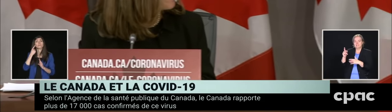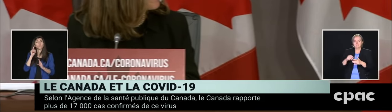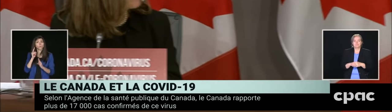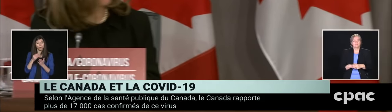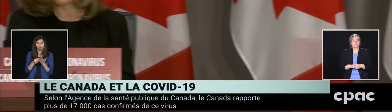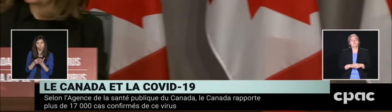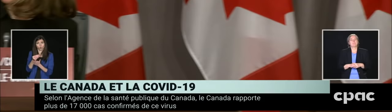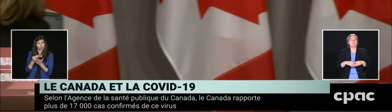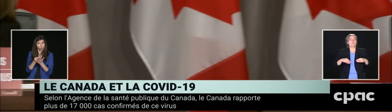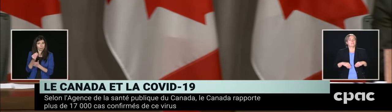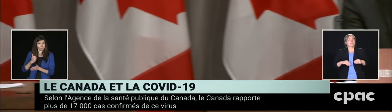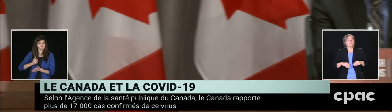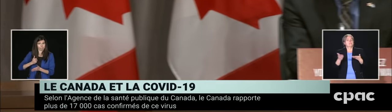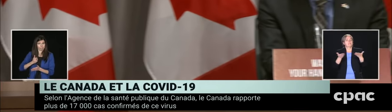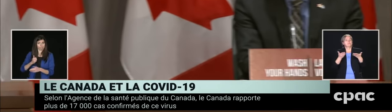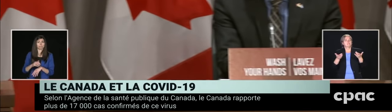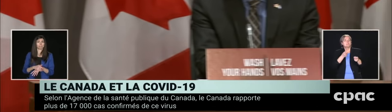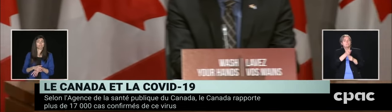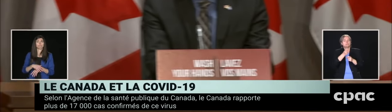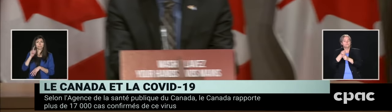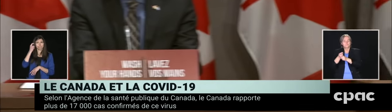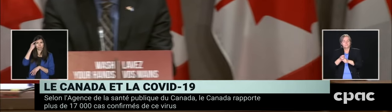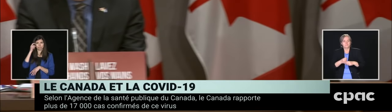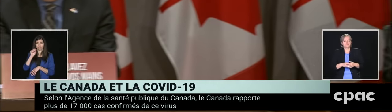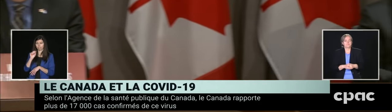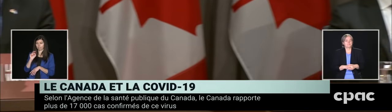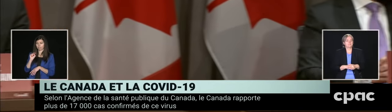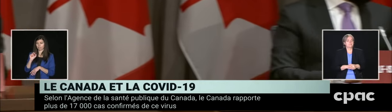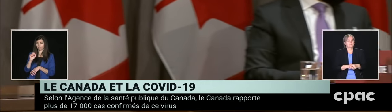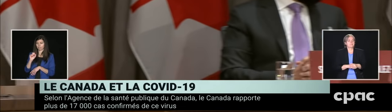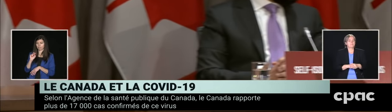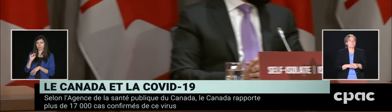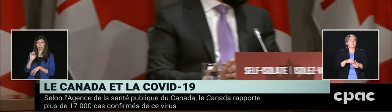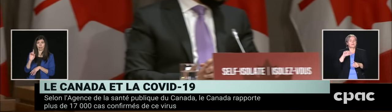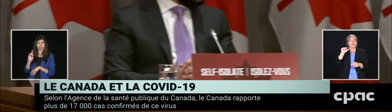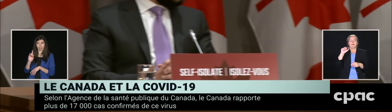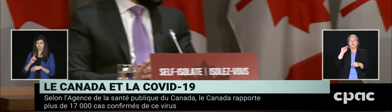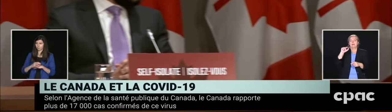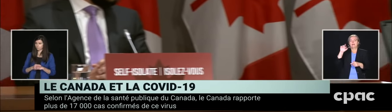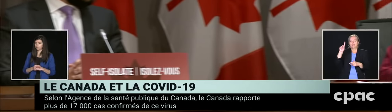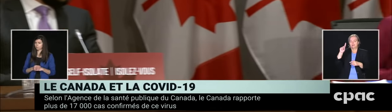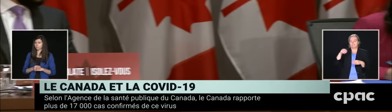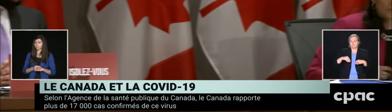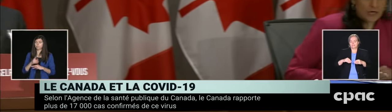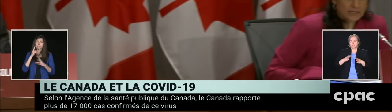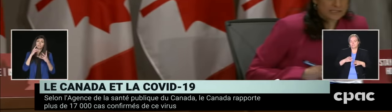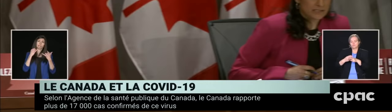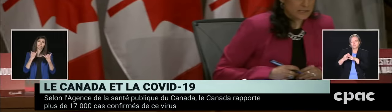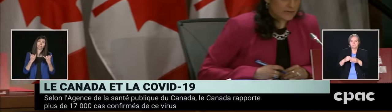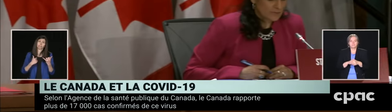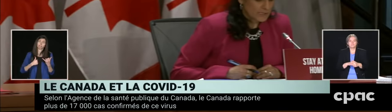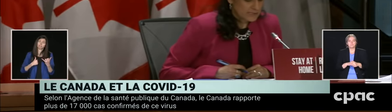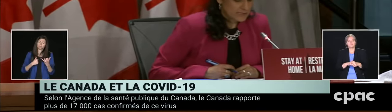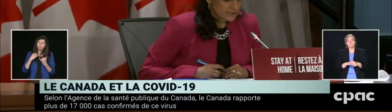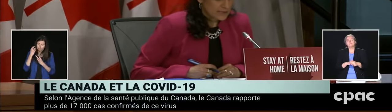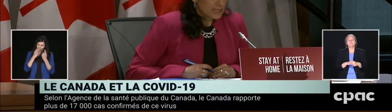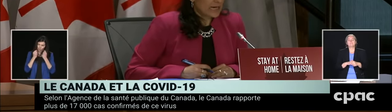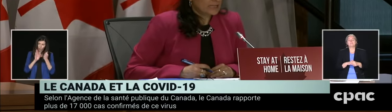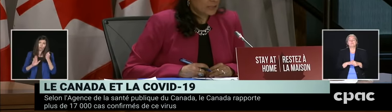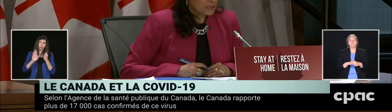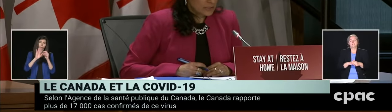Bonjour tout le monde. I'd like to reiterate that my thoughts are with those who are suffering and those who have lost loved